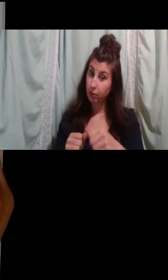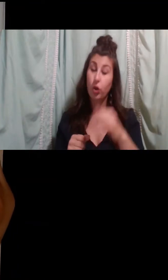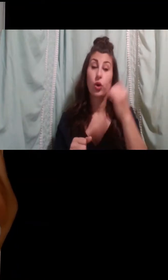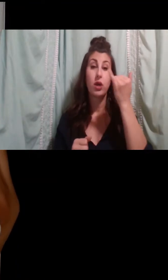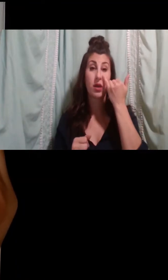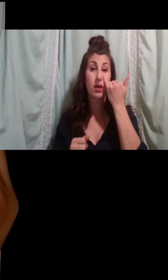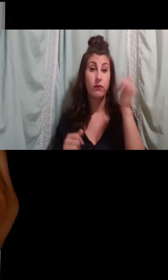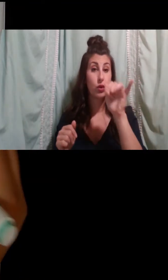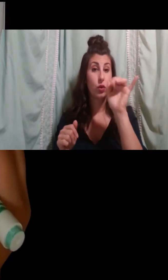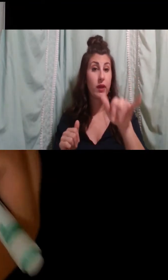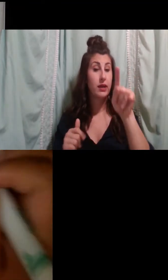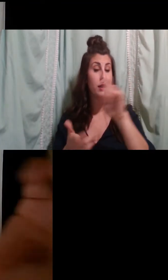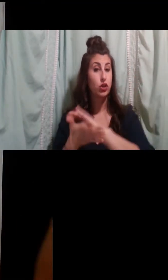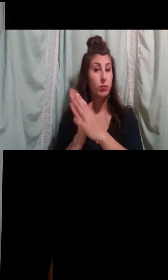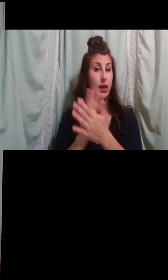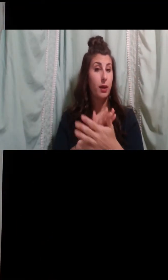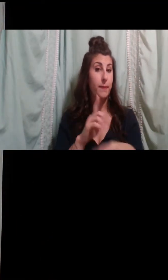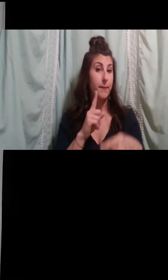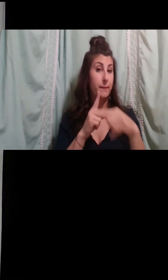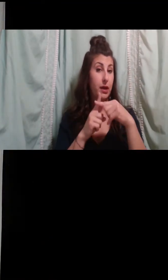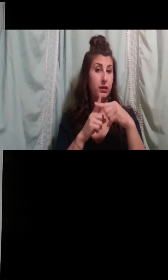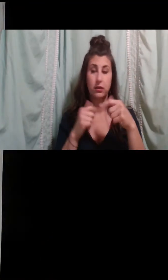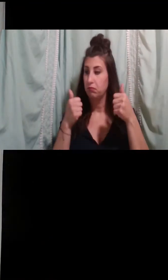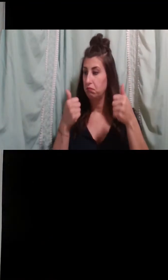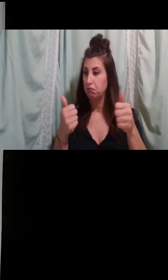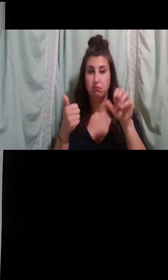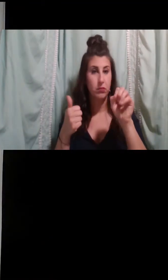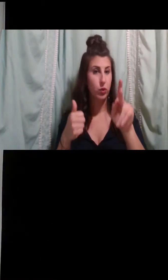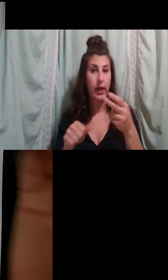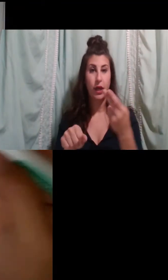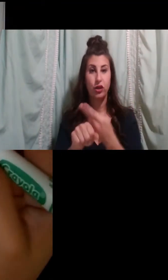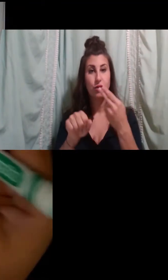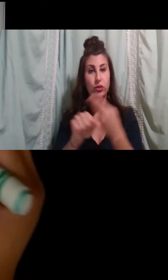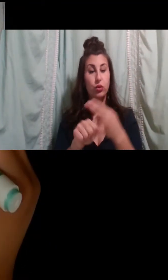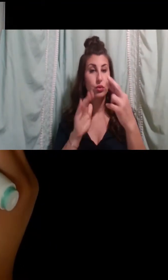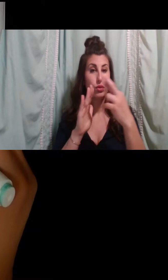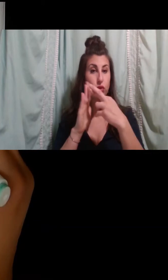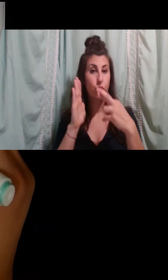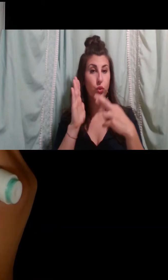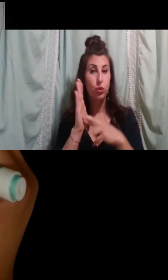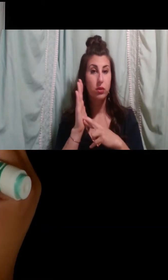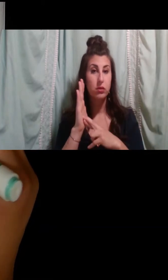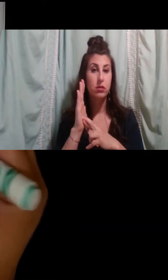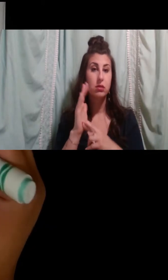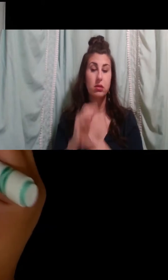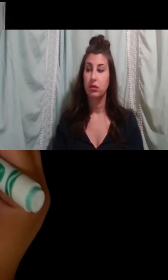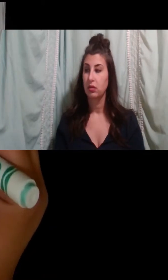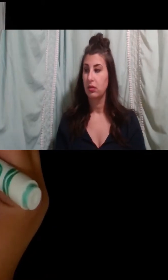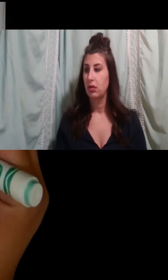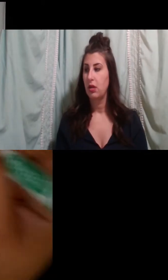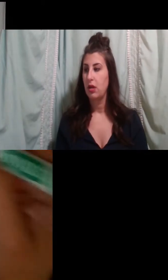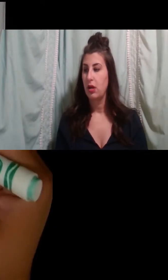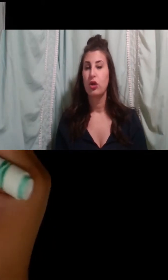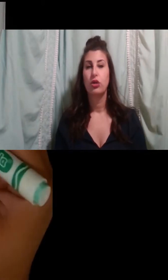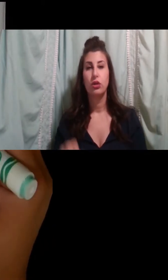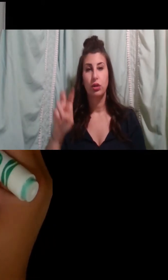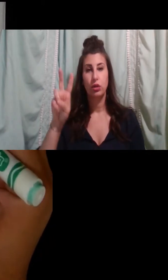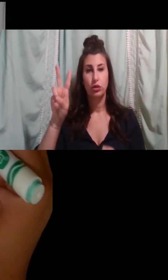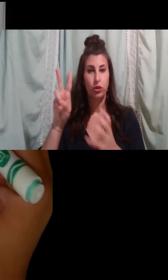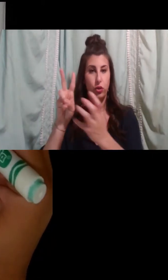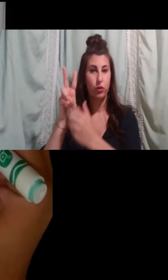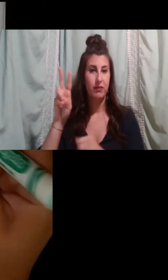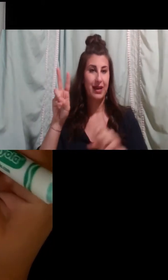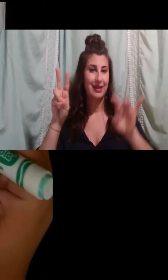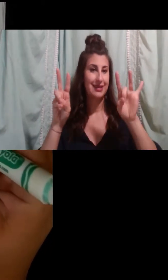But remember, once we flip it, we have to make it positive. Okay, and then use the rules. Okay, so